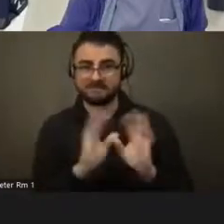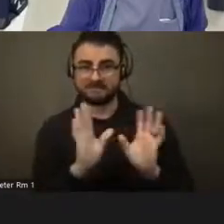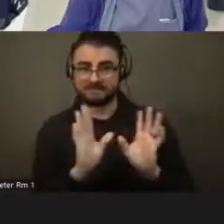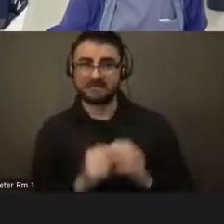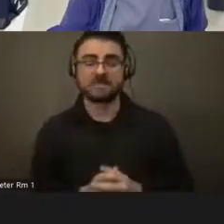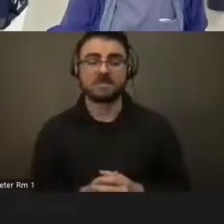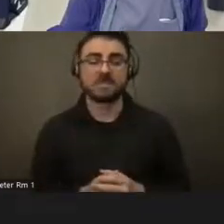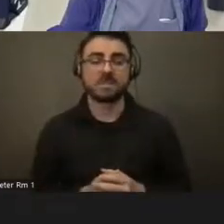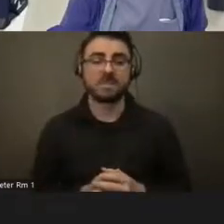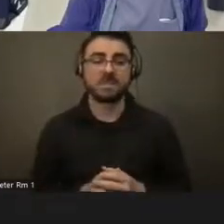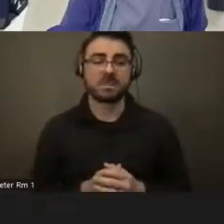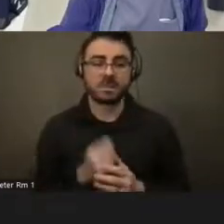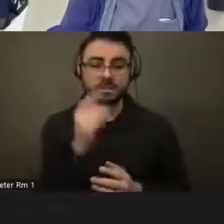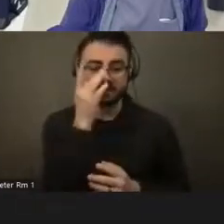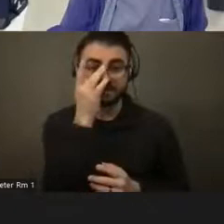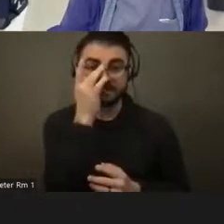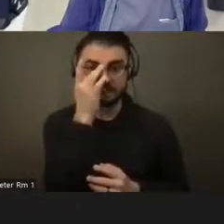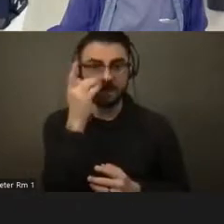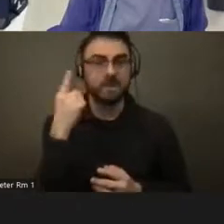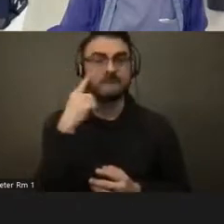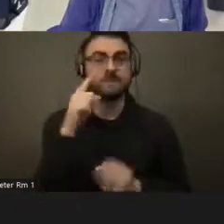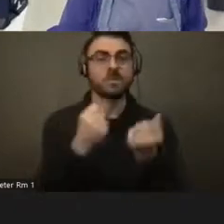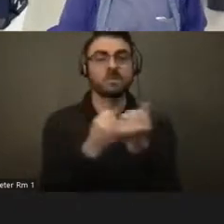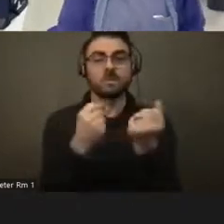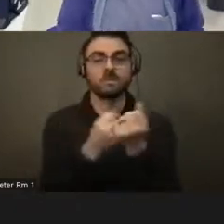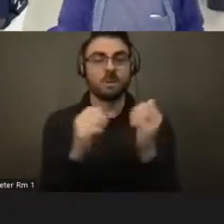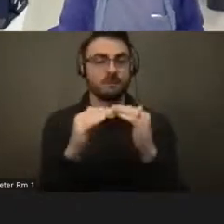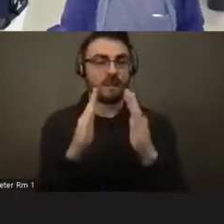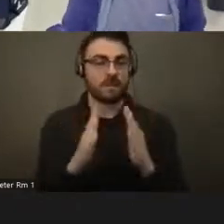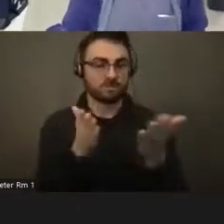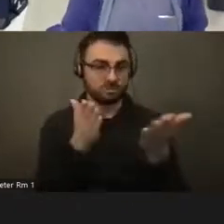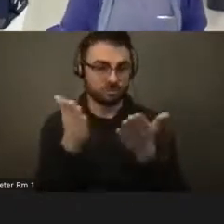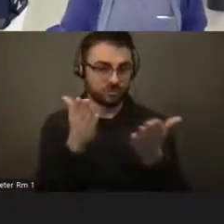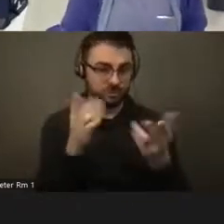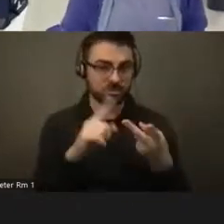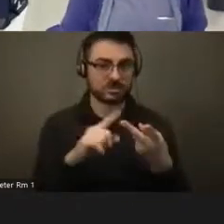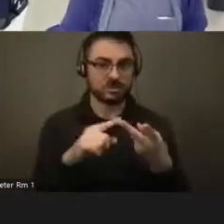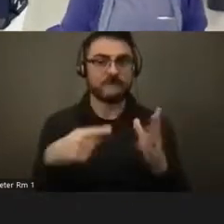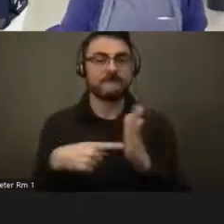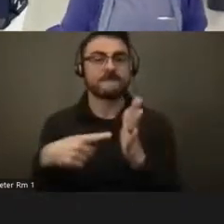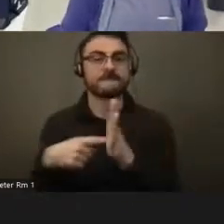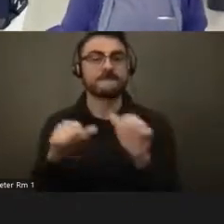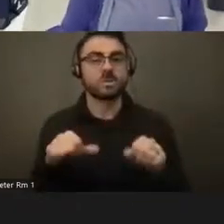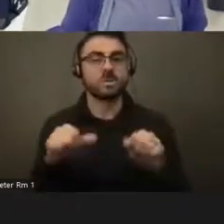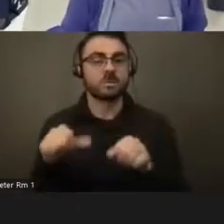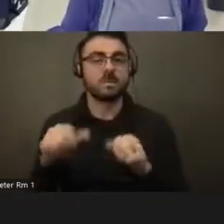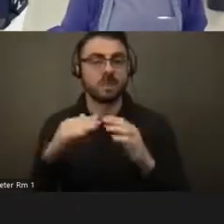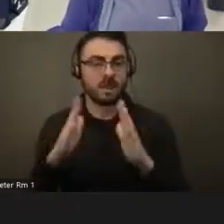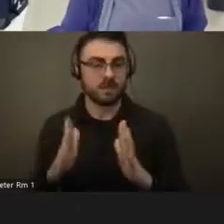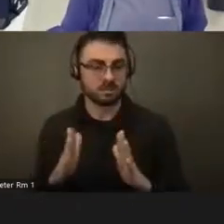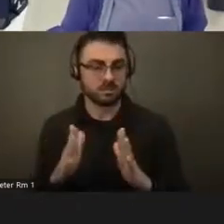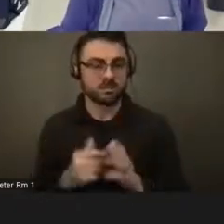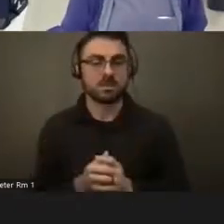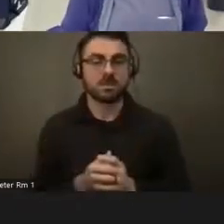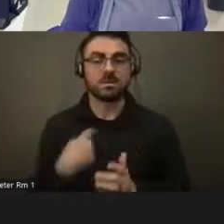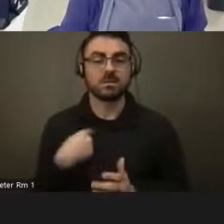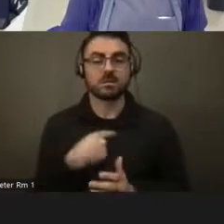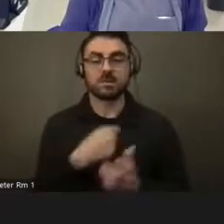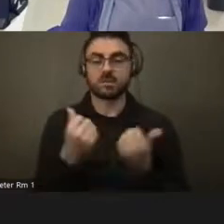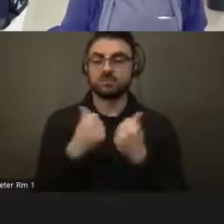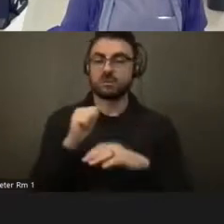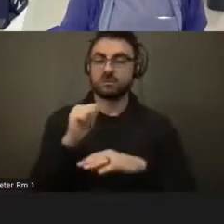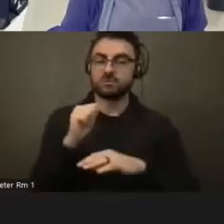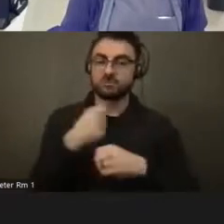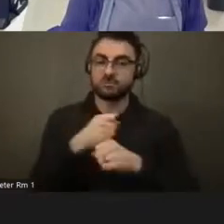So on the supportive housing services, as well as affordable housing, we've tried to ensure that we are